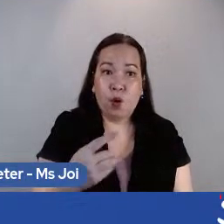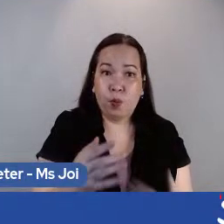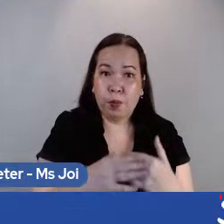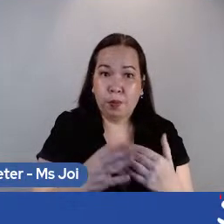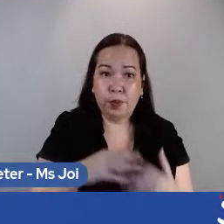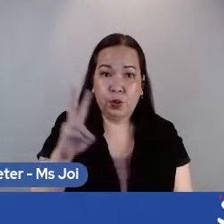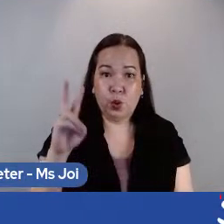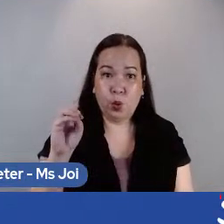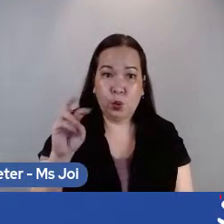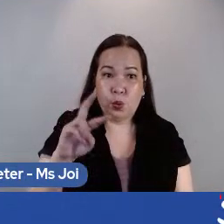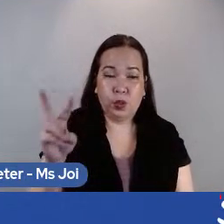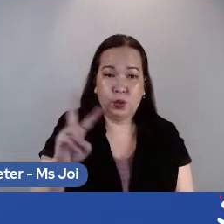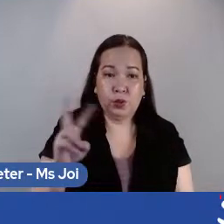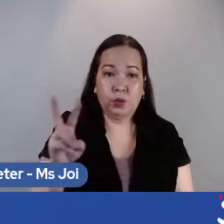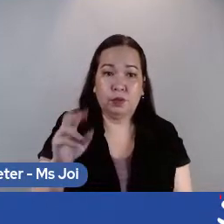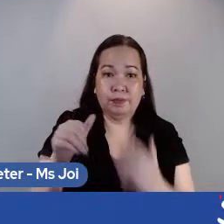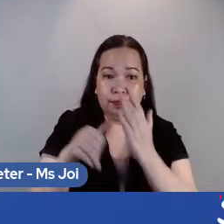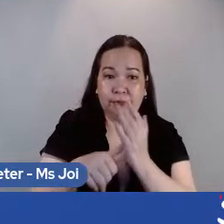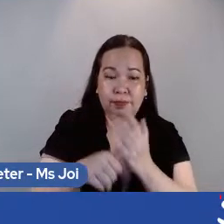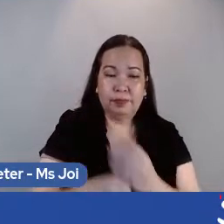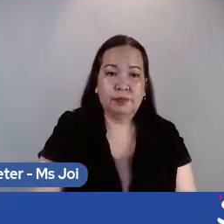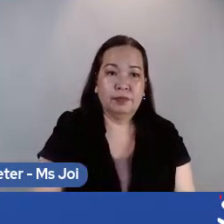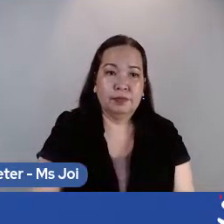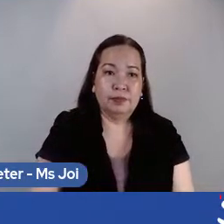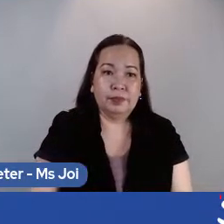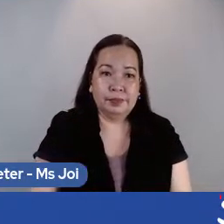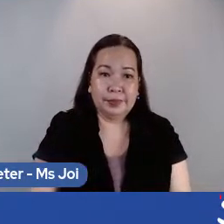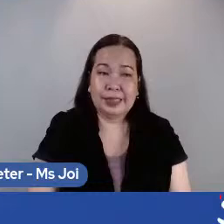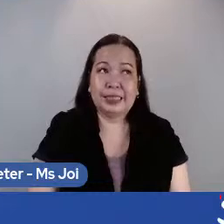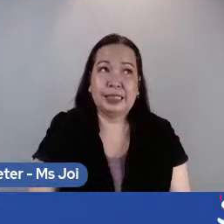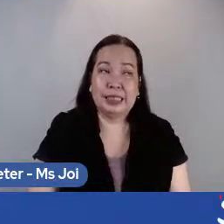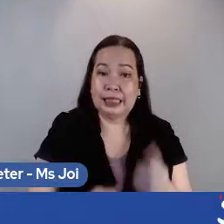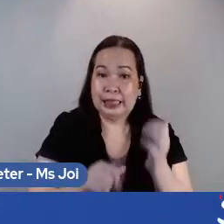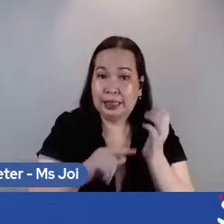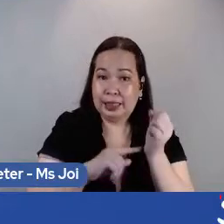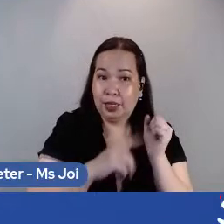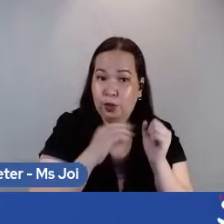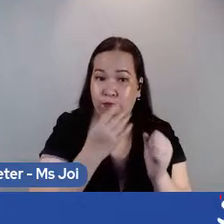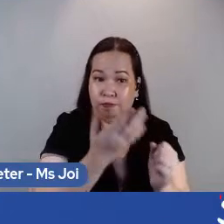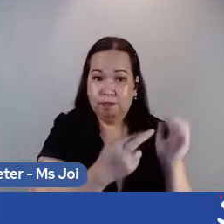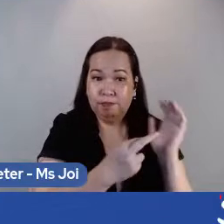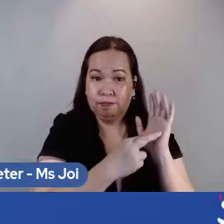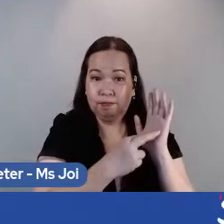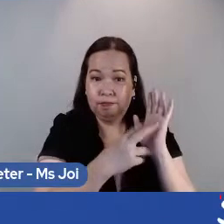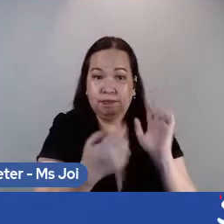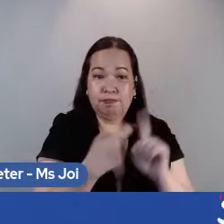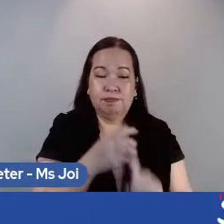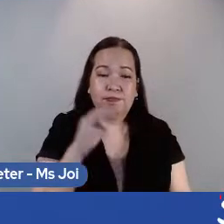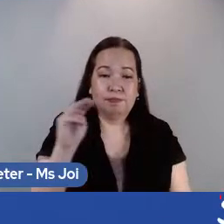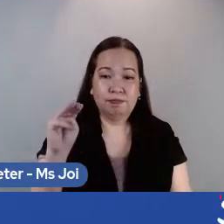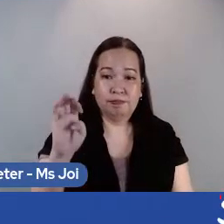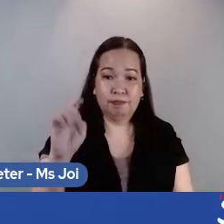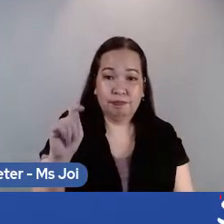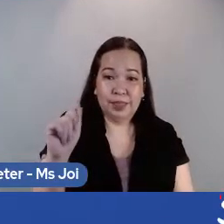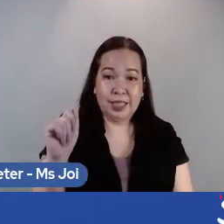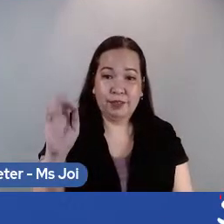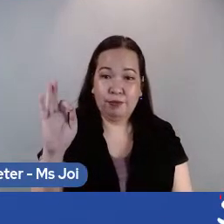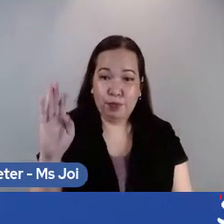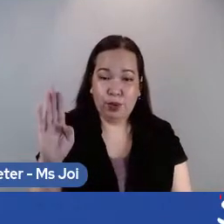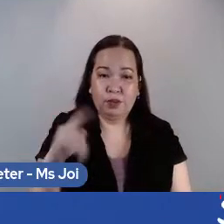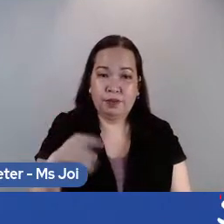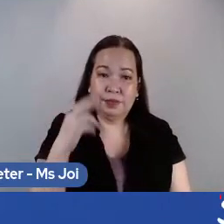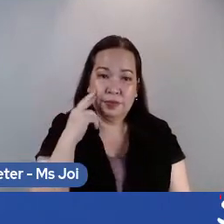elections? Let's start from the representative from Meta. Roy, would you like to answer Yeah, that thank question? you. So I think when it